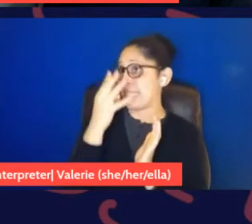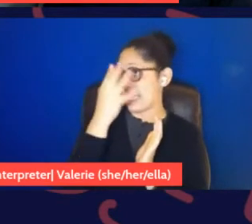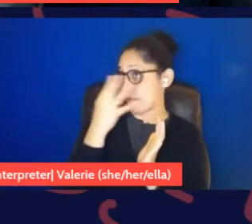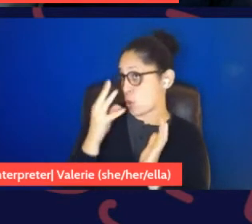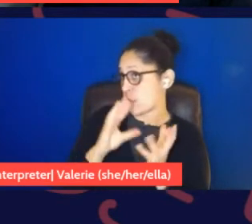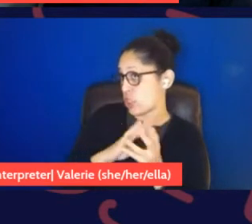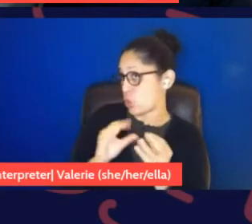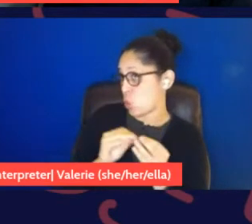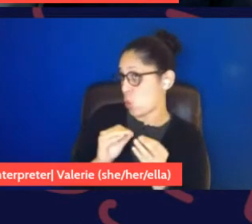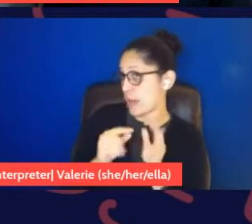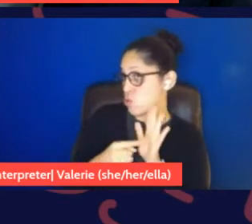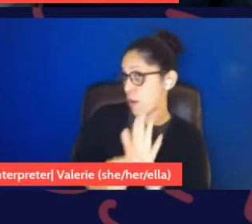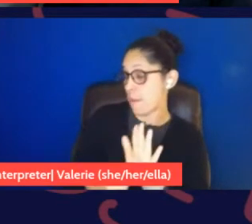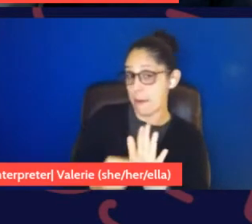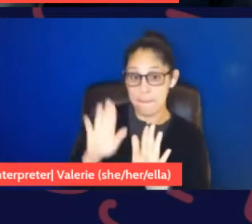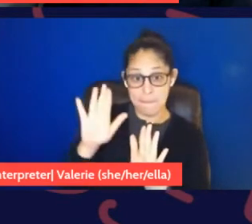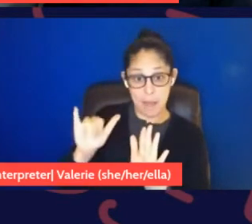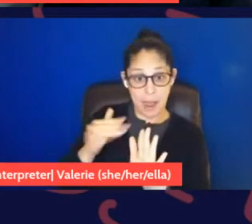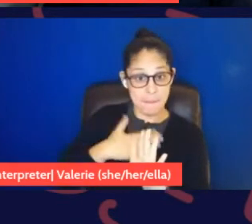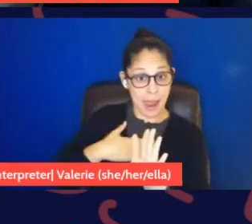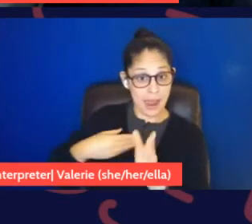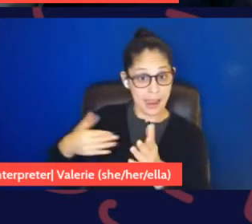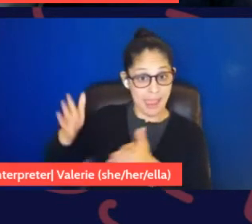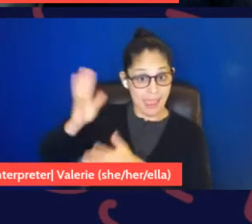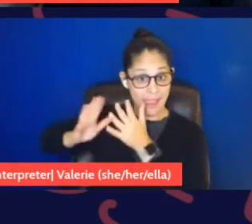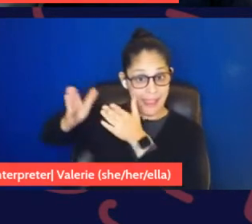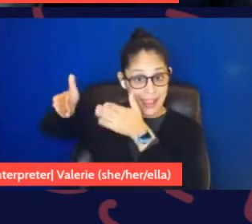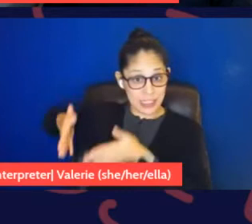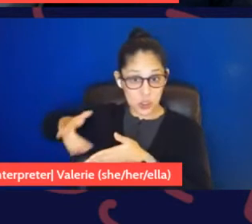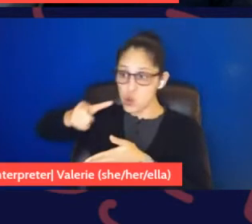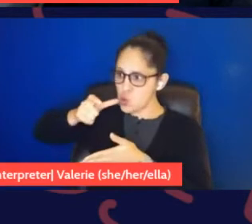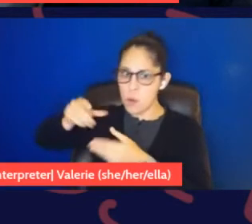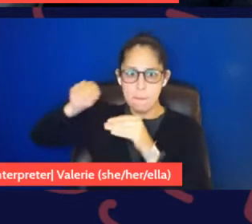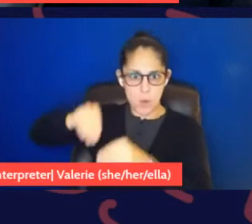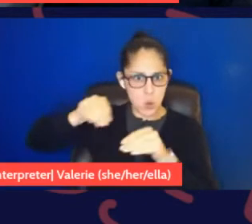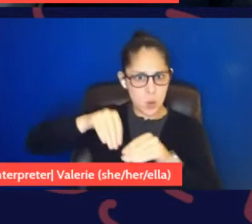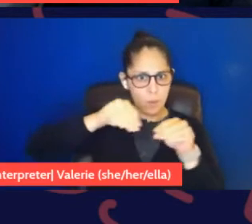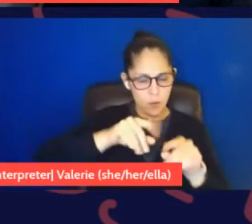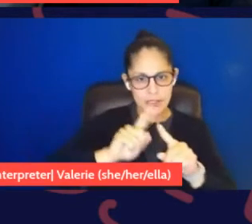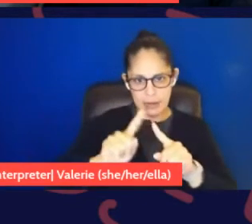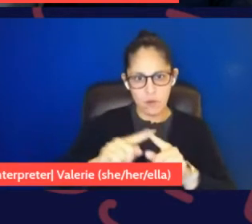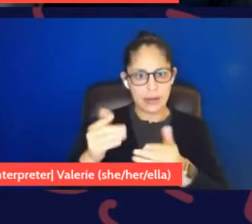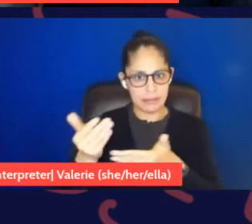my ancestor that arrived there from different places, but also them fighting